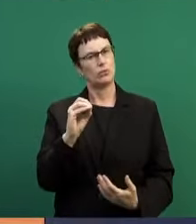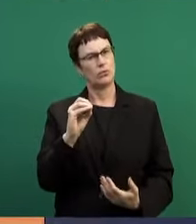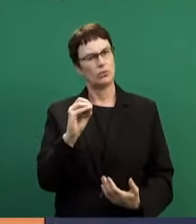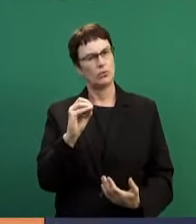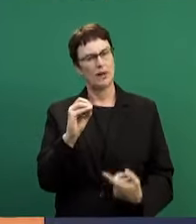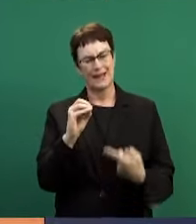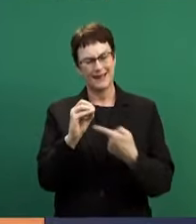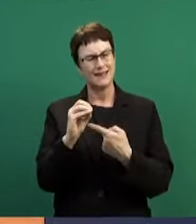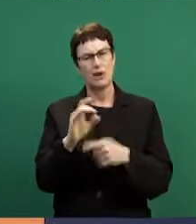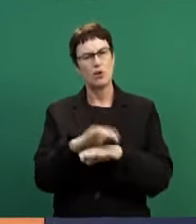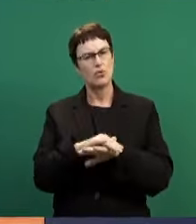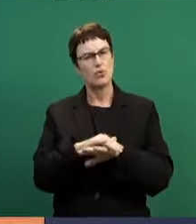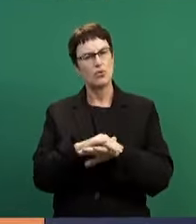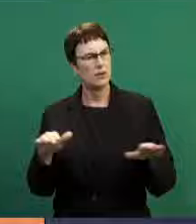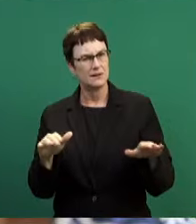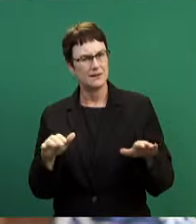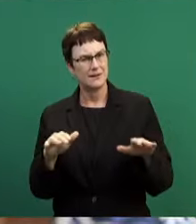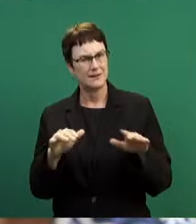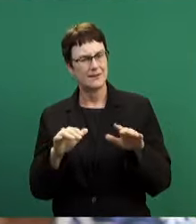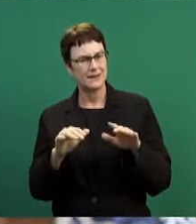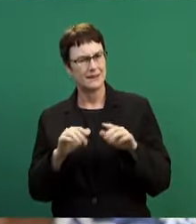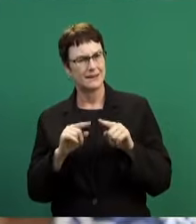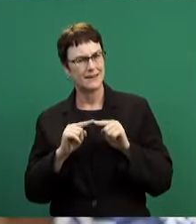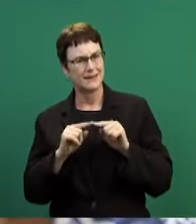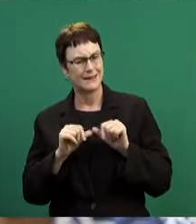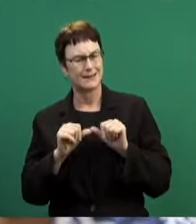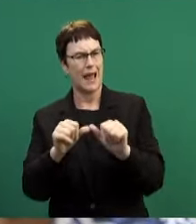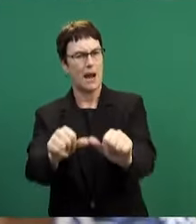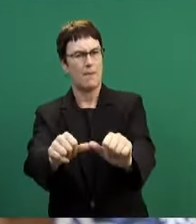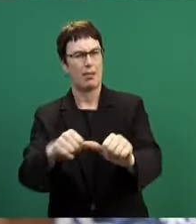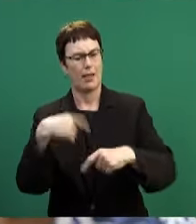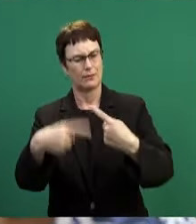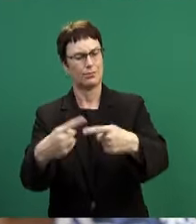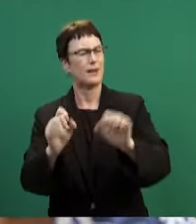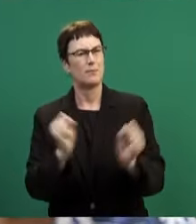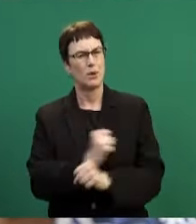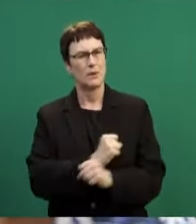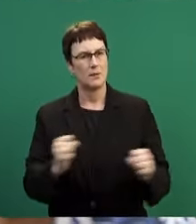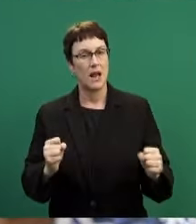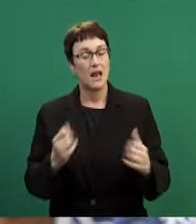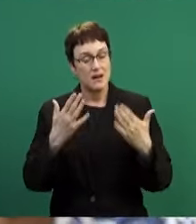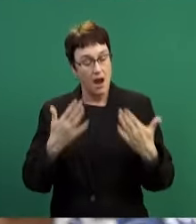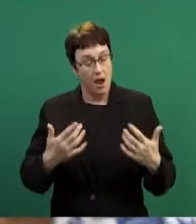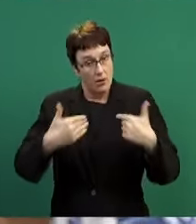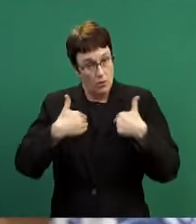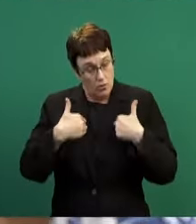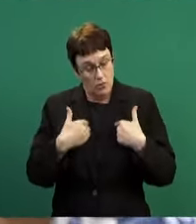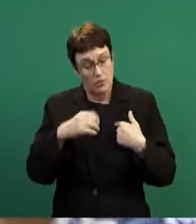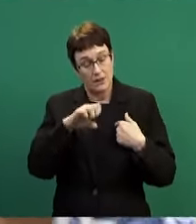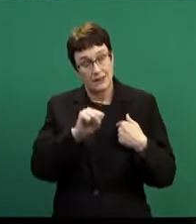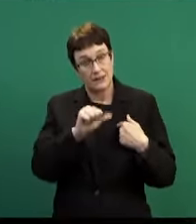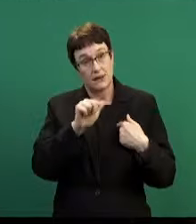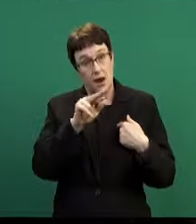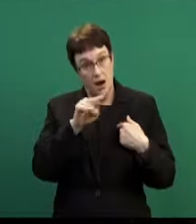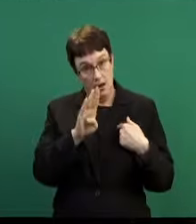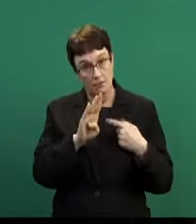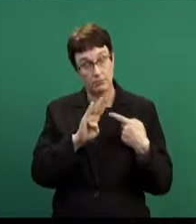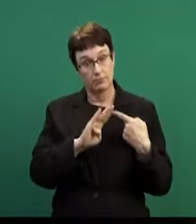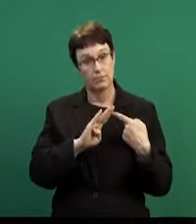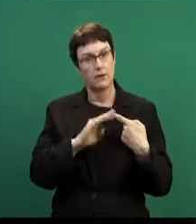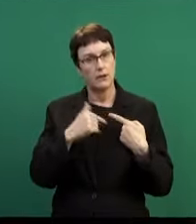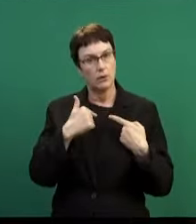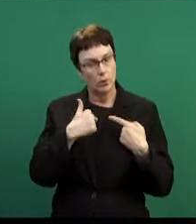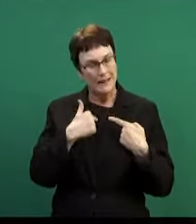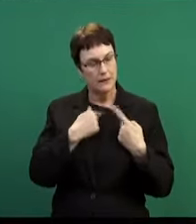either. There must be an answer in between somewhere. That is the conversation that the SARB and the Reserve Bank is having.